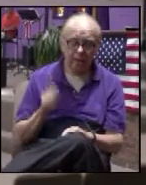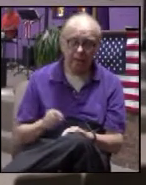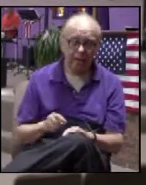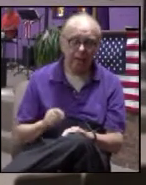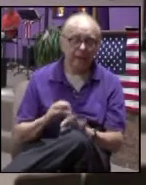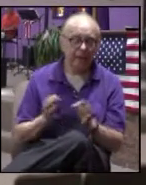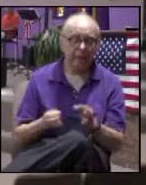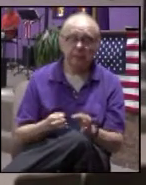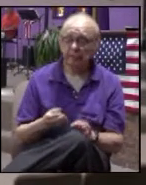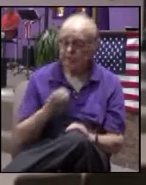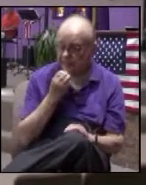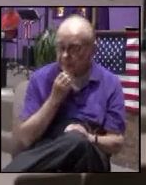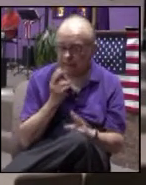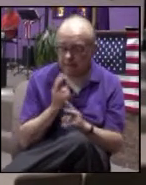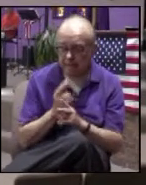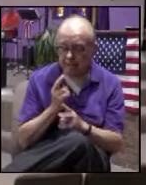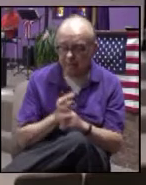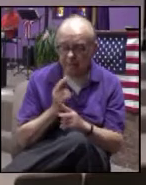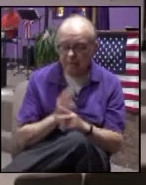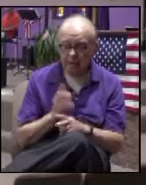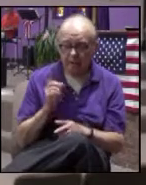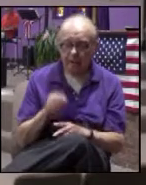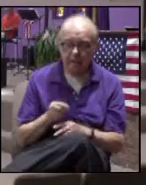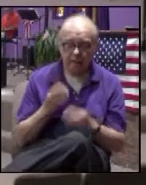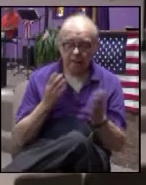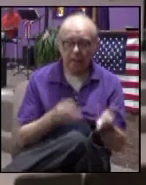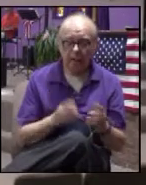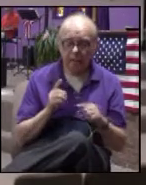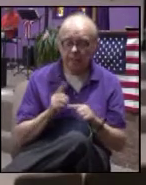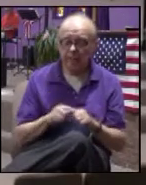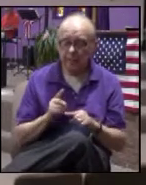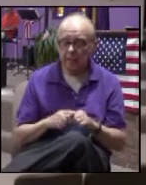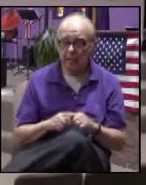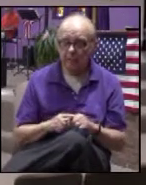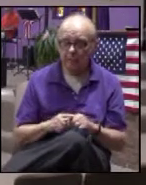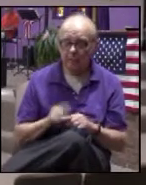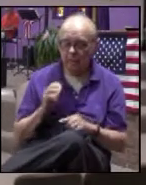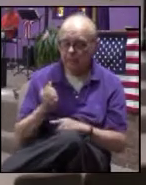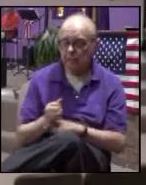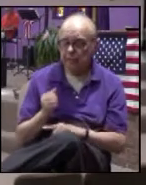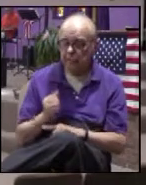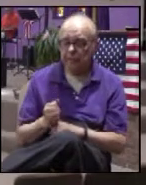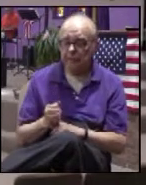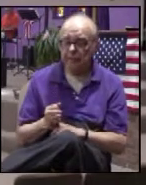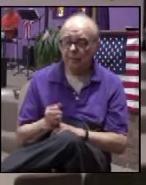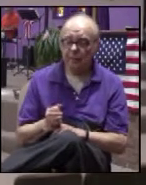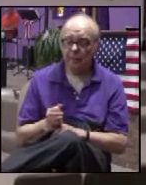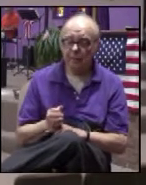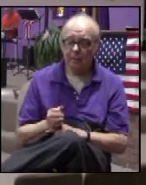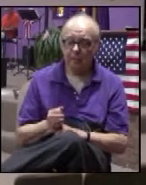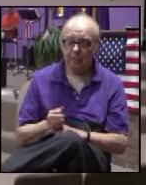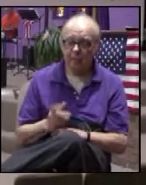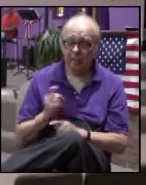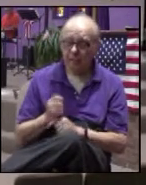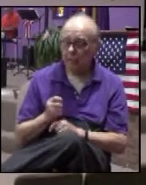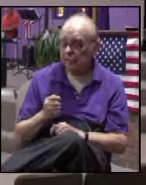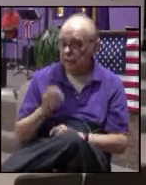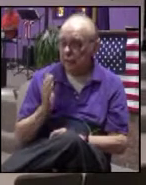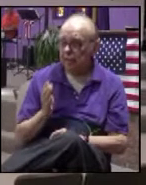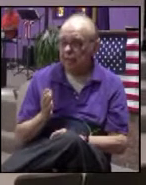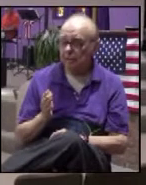to feed. That means you have to leave your dependence upon yourself and trust in God.